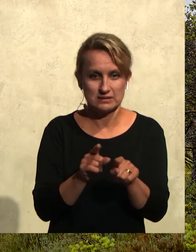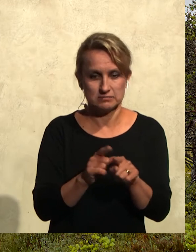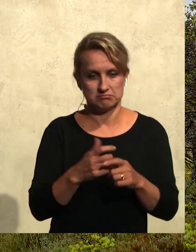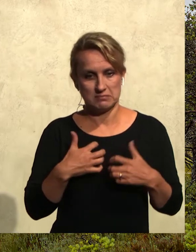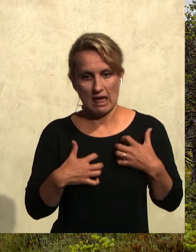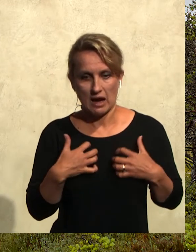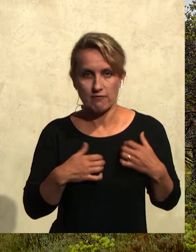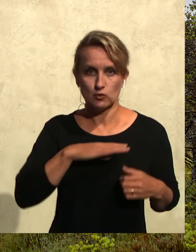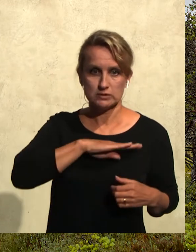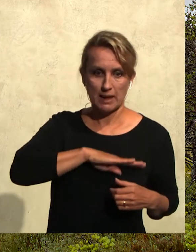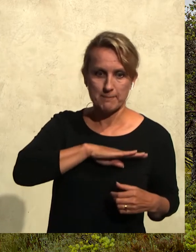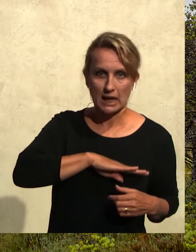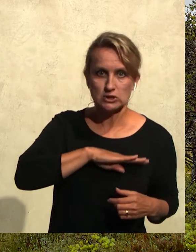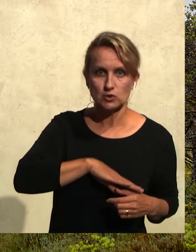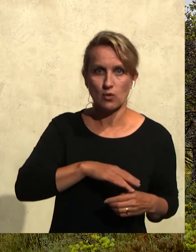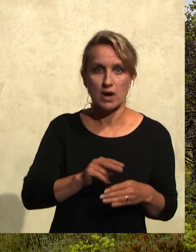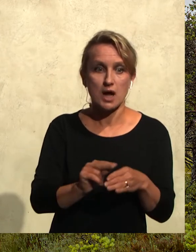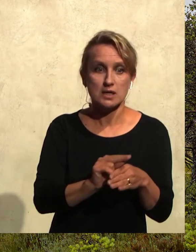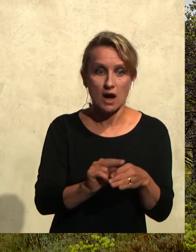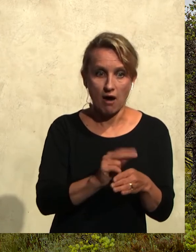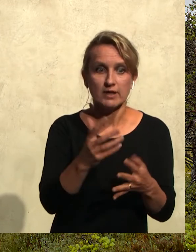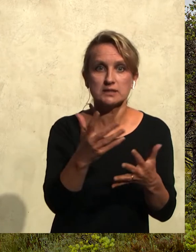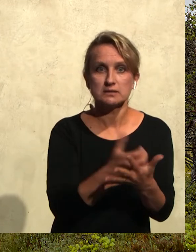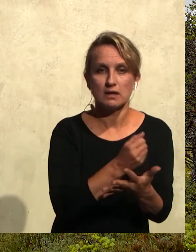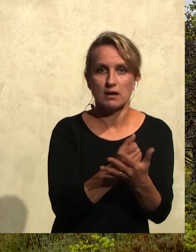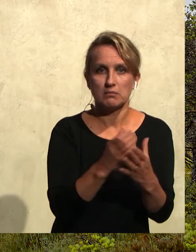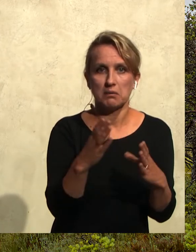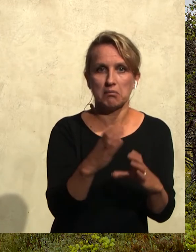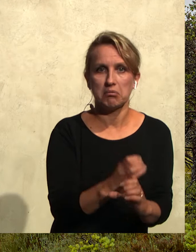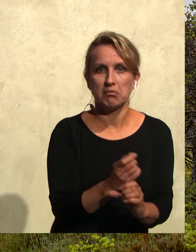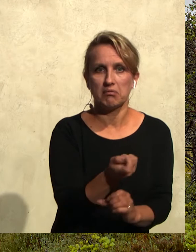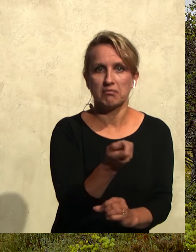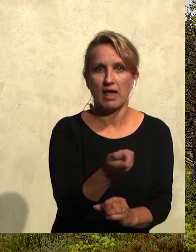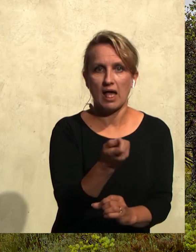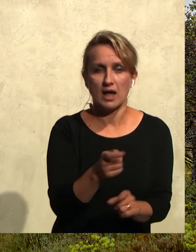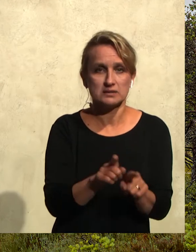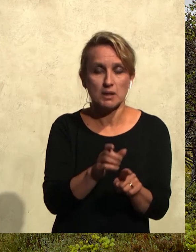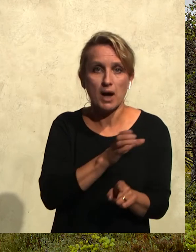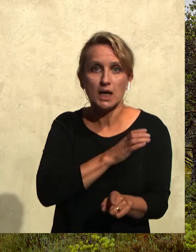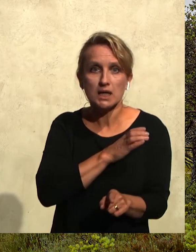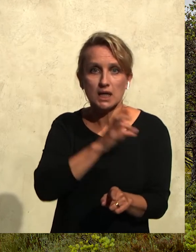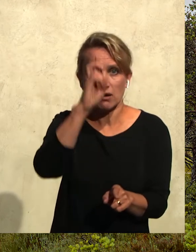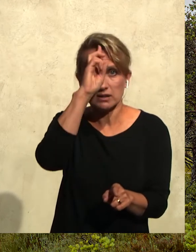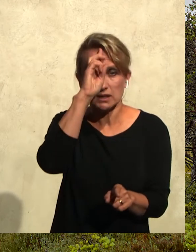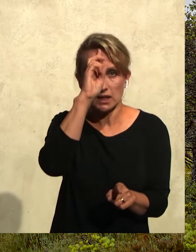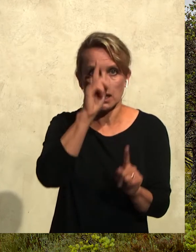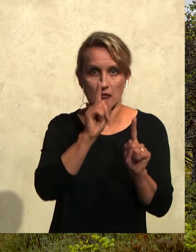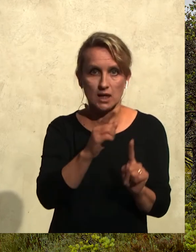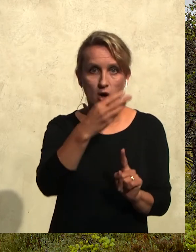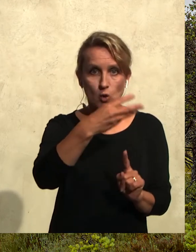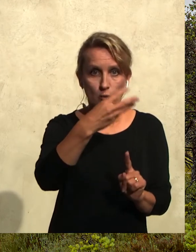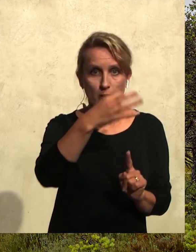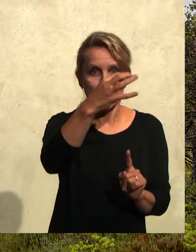very low. Even in higher resource countries, less than 30% of people get the care that